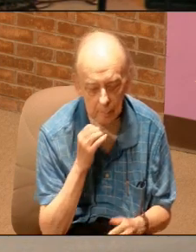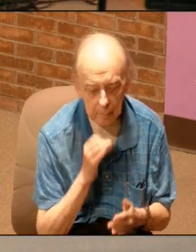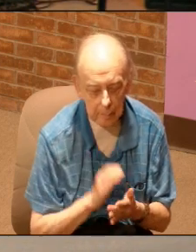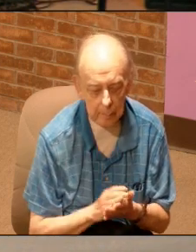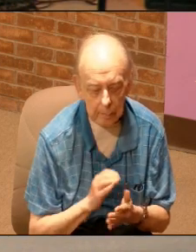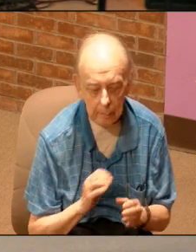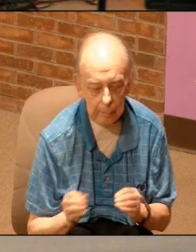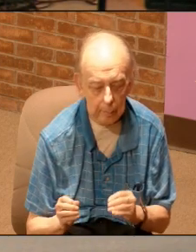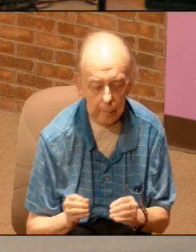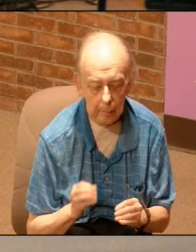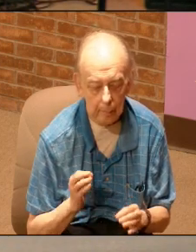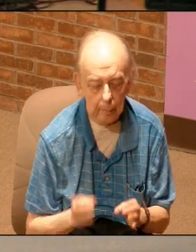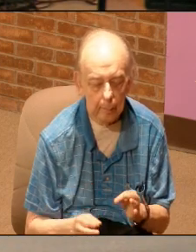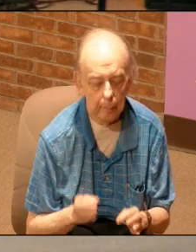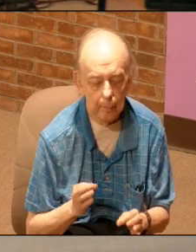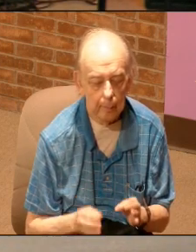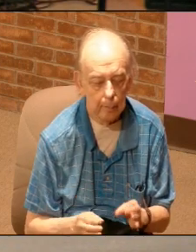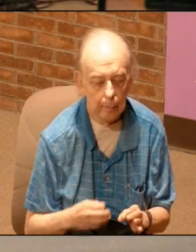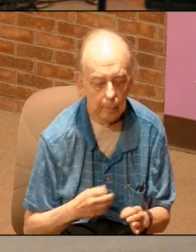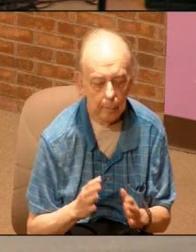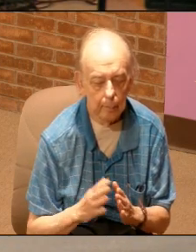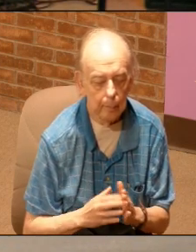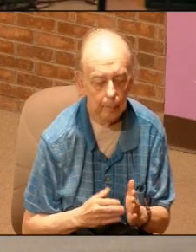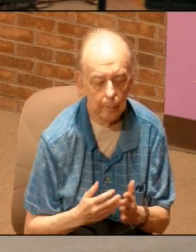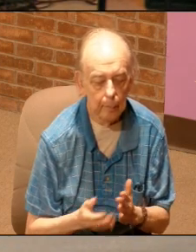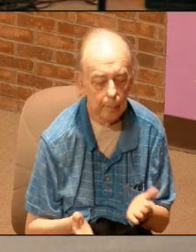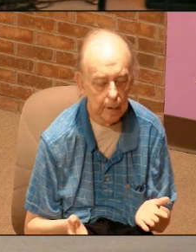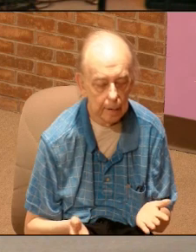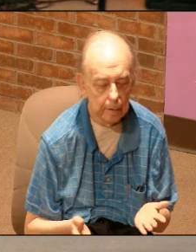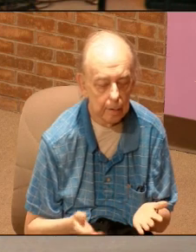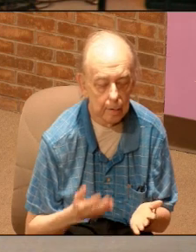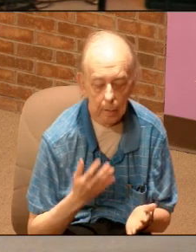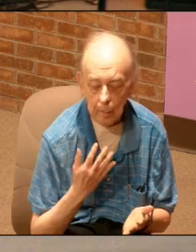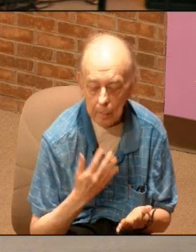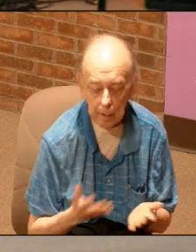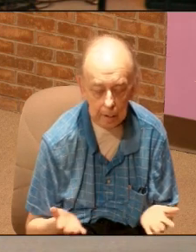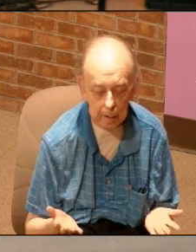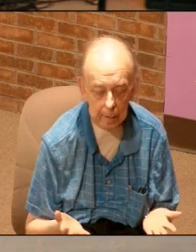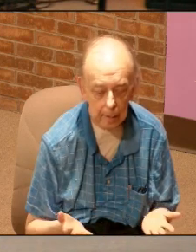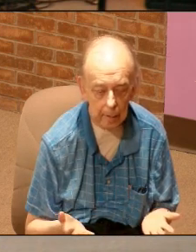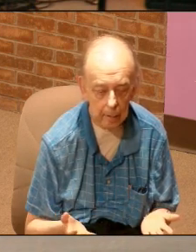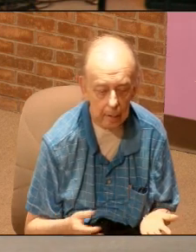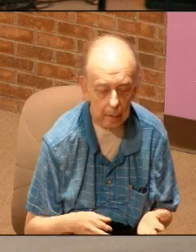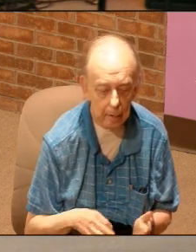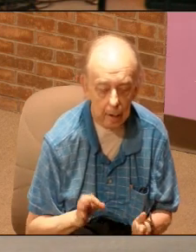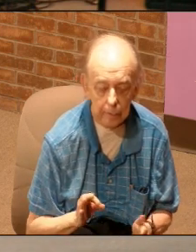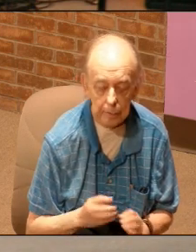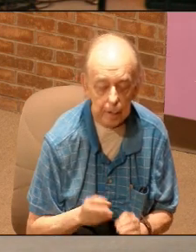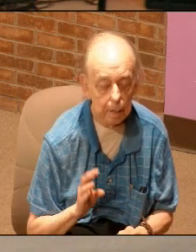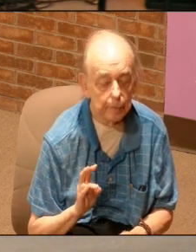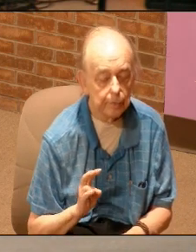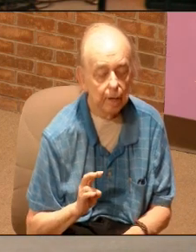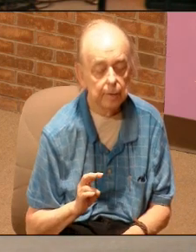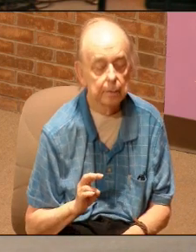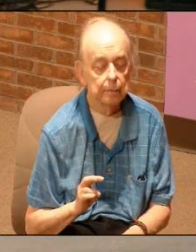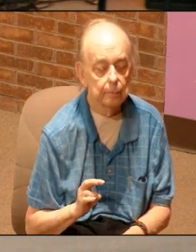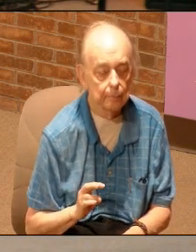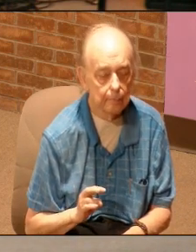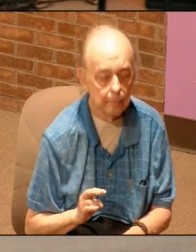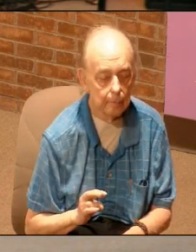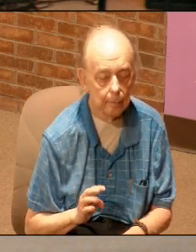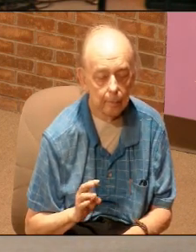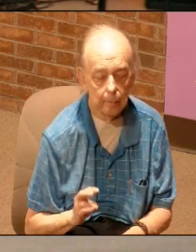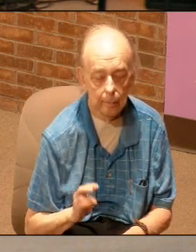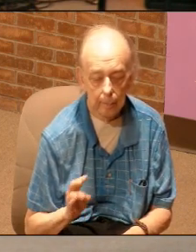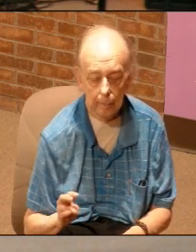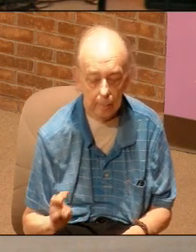put any decision, do I want pink today or purple today? I just pick number 7. 7